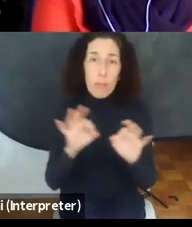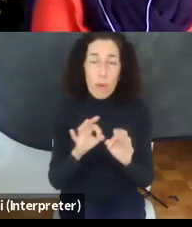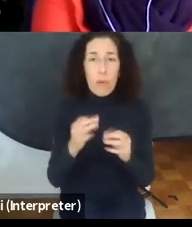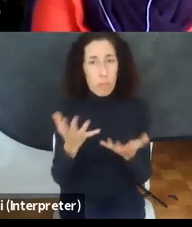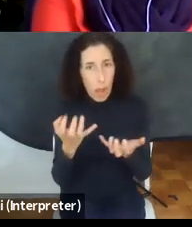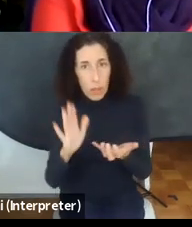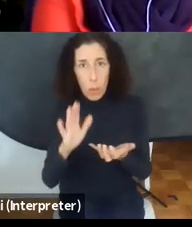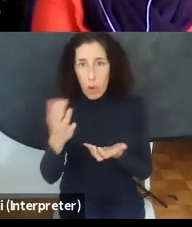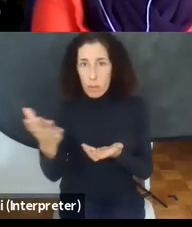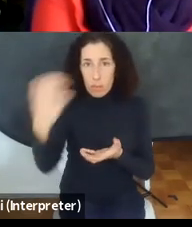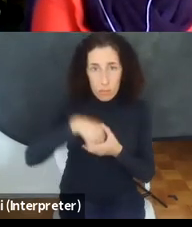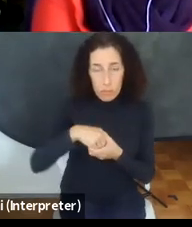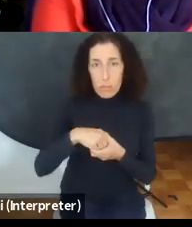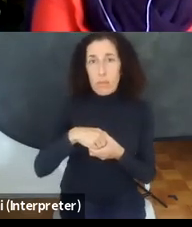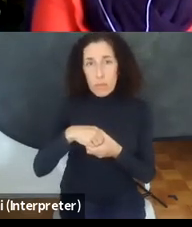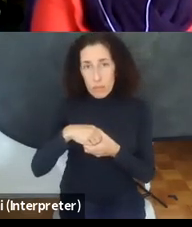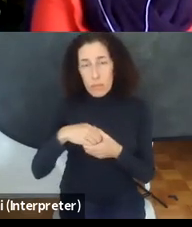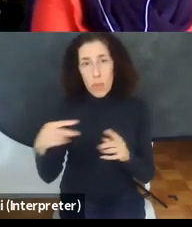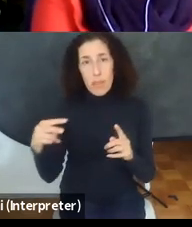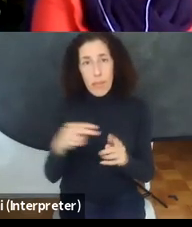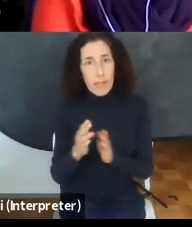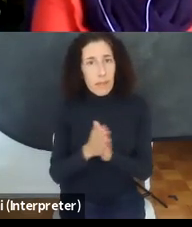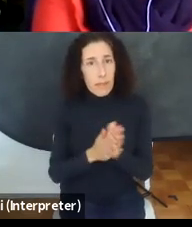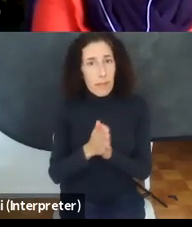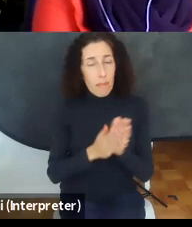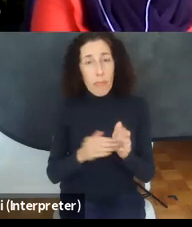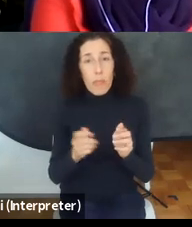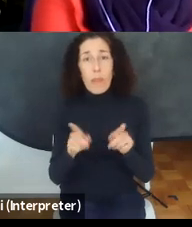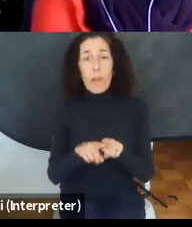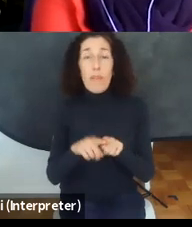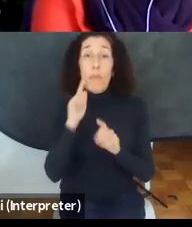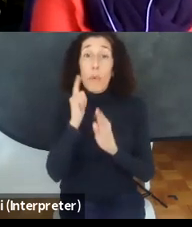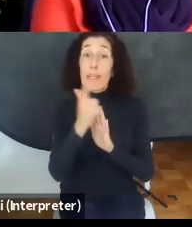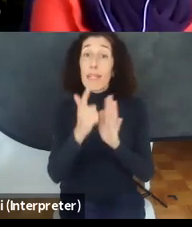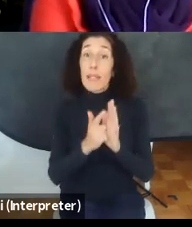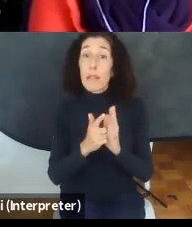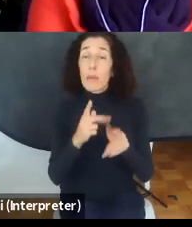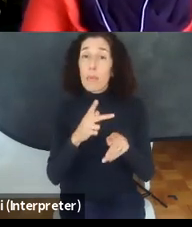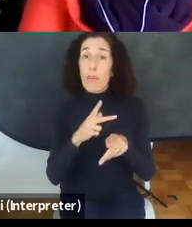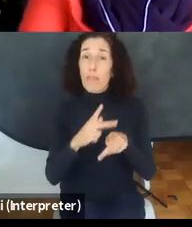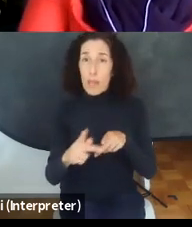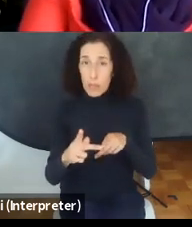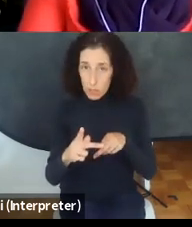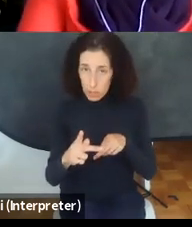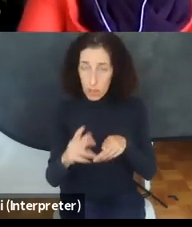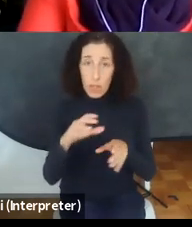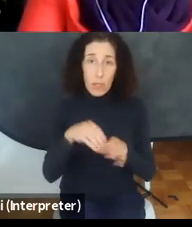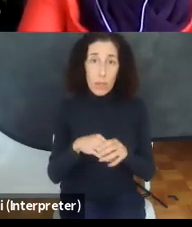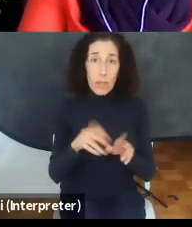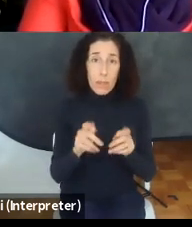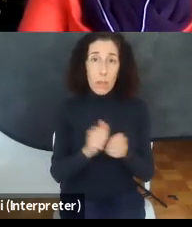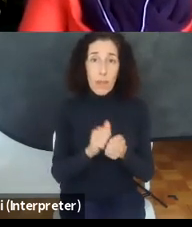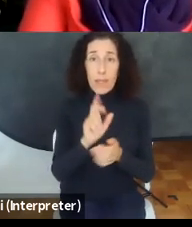And regarding, you know, from the perspective of a legal profession, including people with disabilities and people